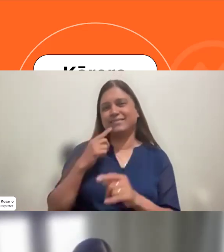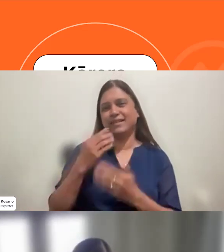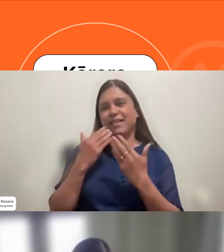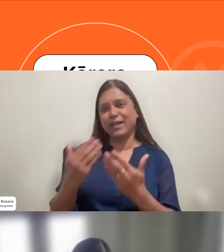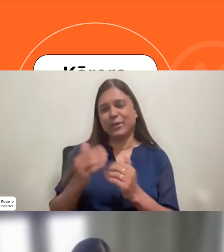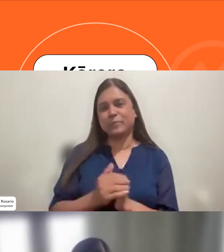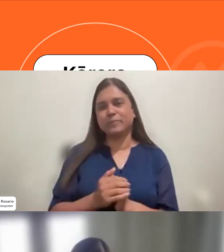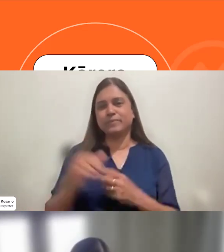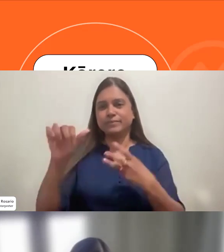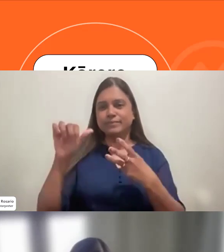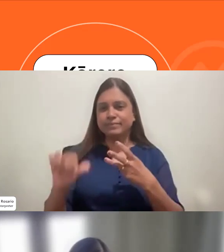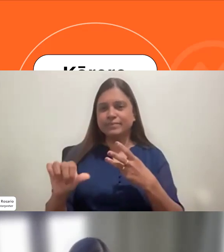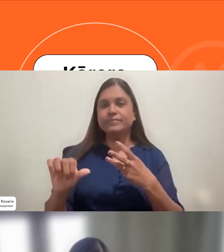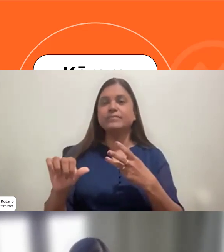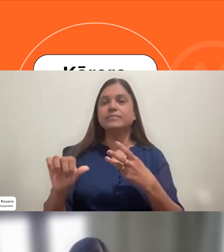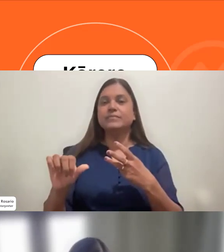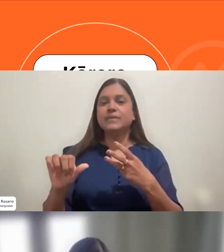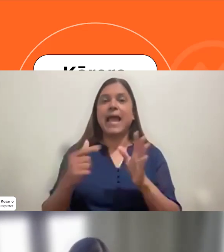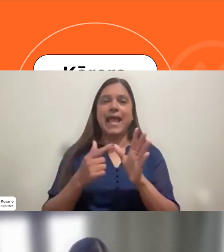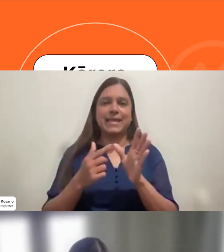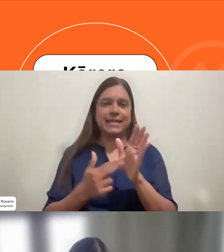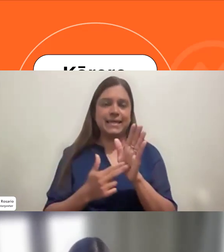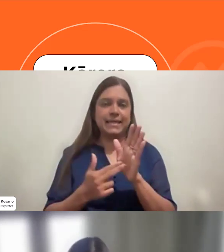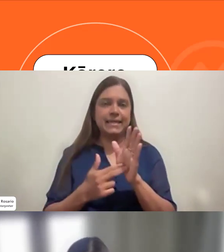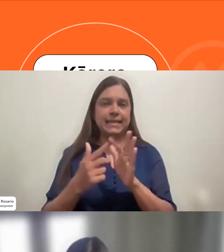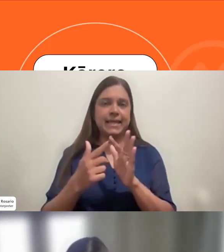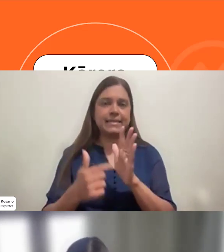we will now move on to Annette.